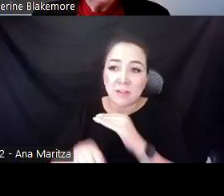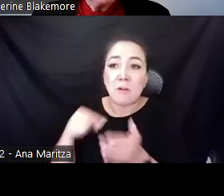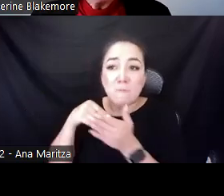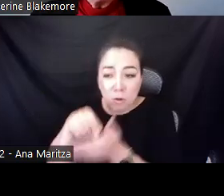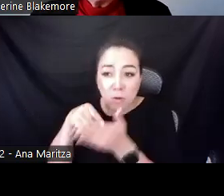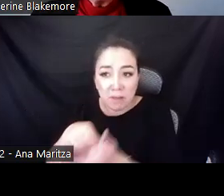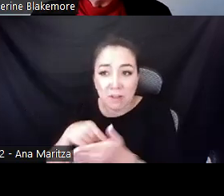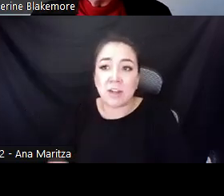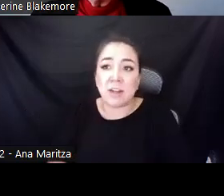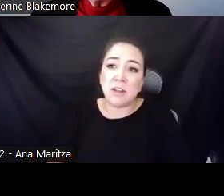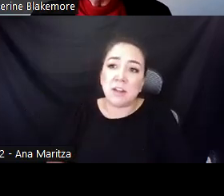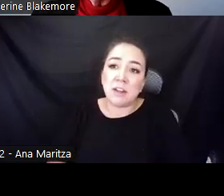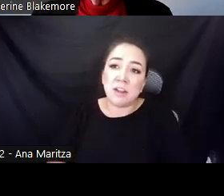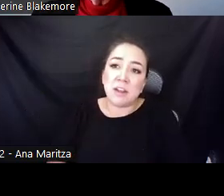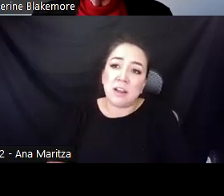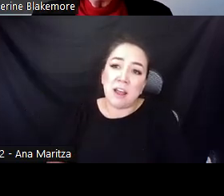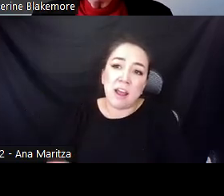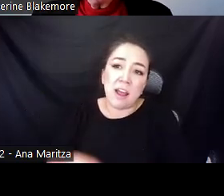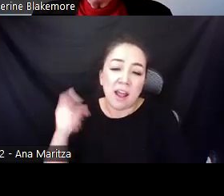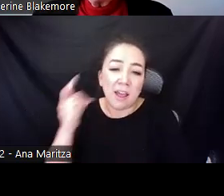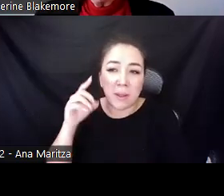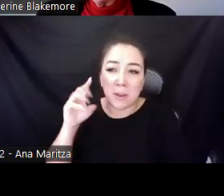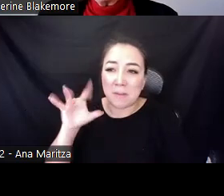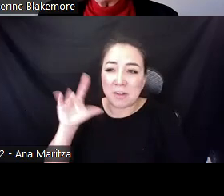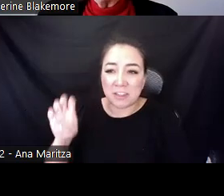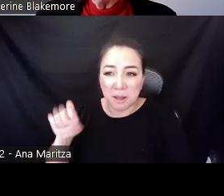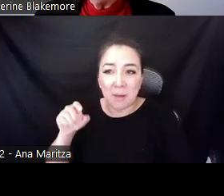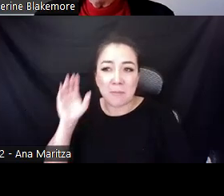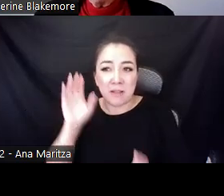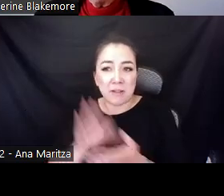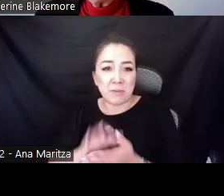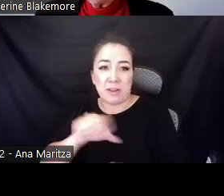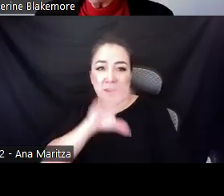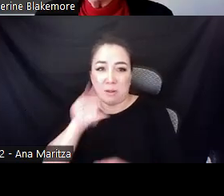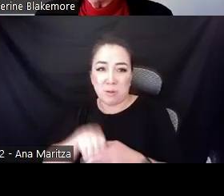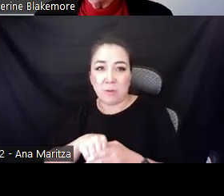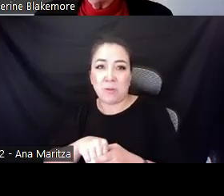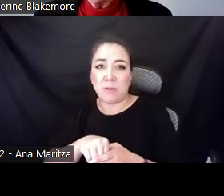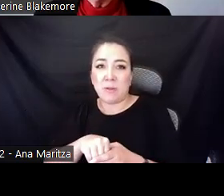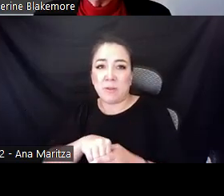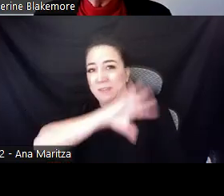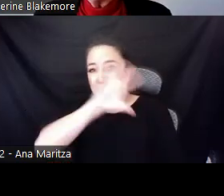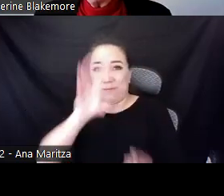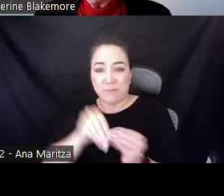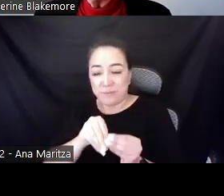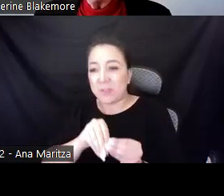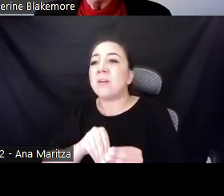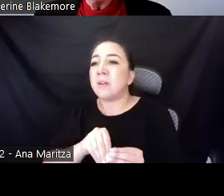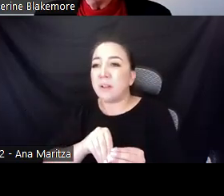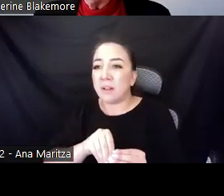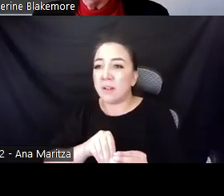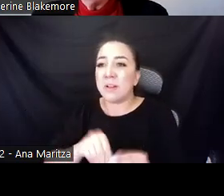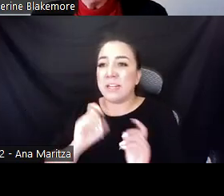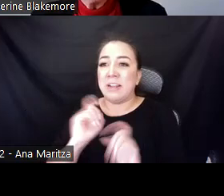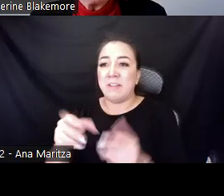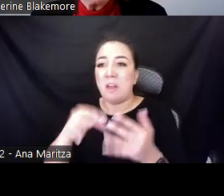affordability. I think Michelle believes we can include this entire one because we're giving options